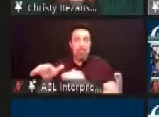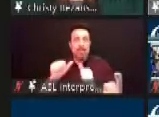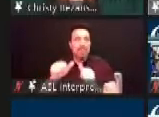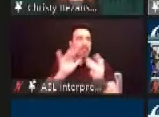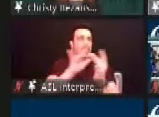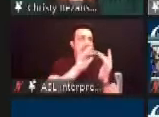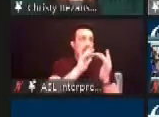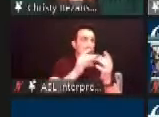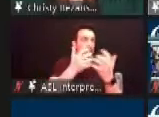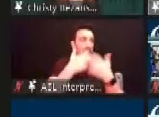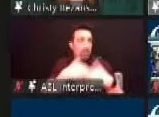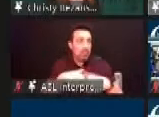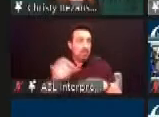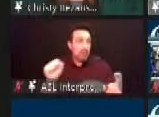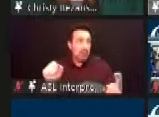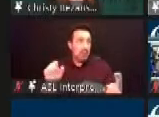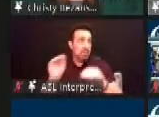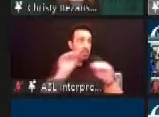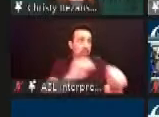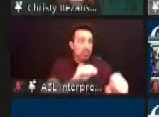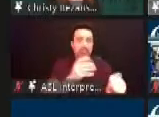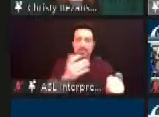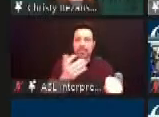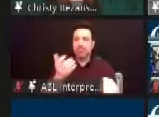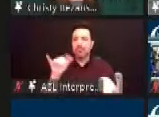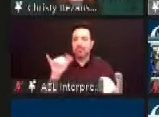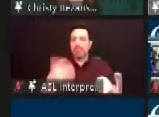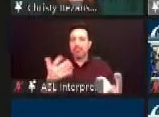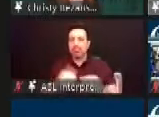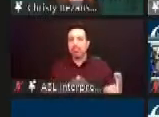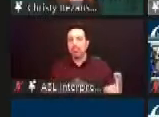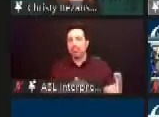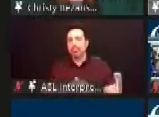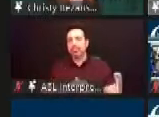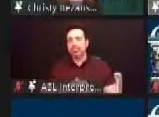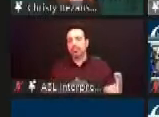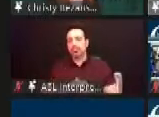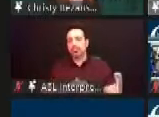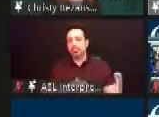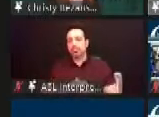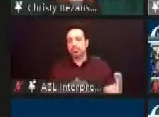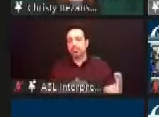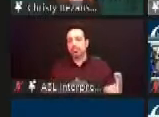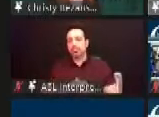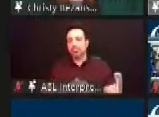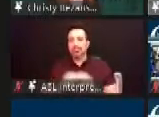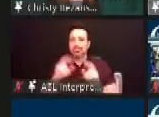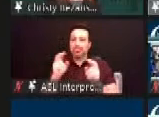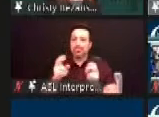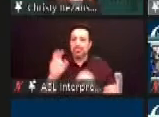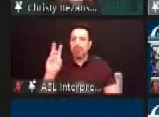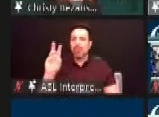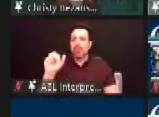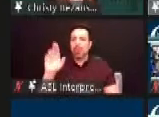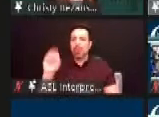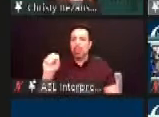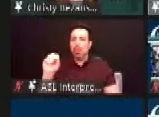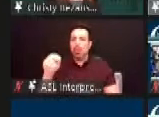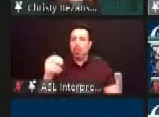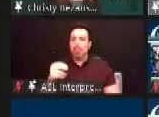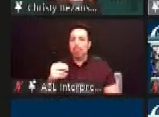the facility. So that would be, again, kind of that warm handoff between